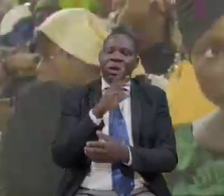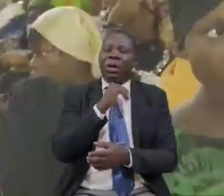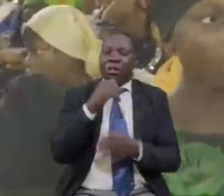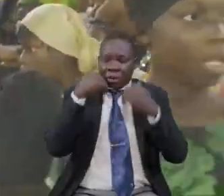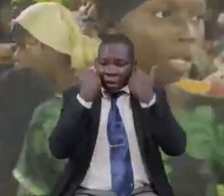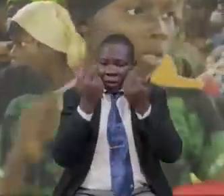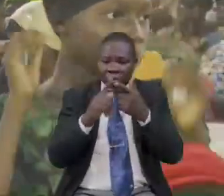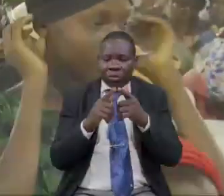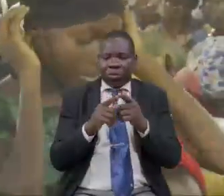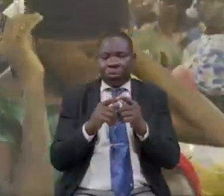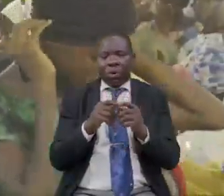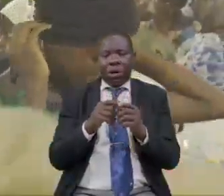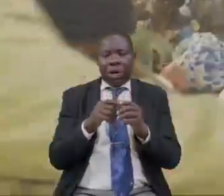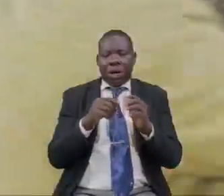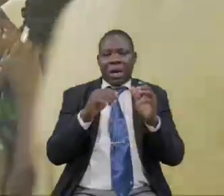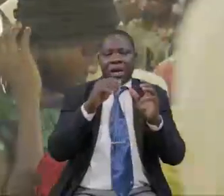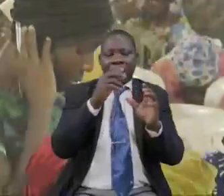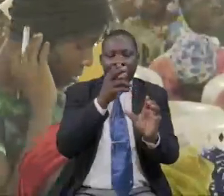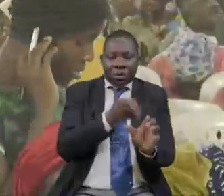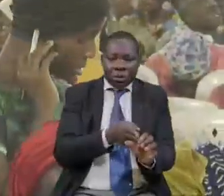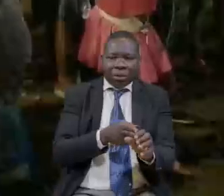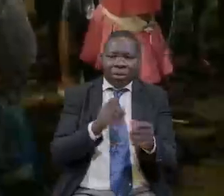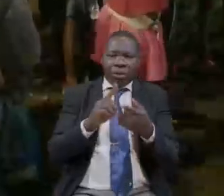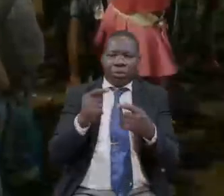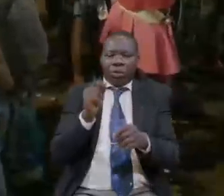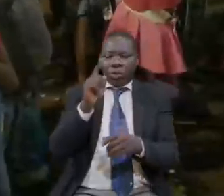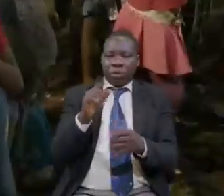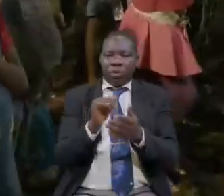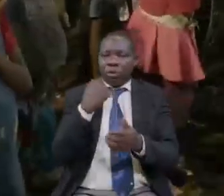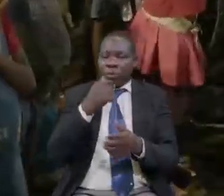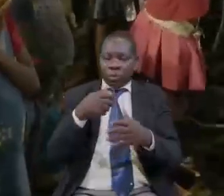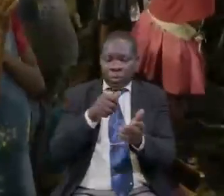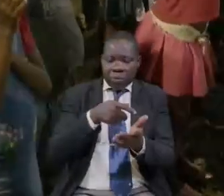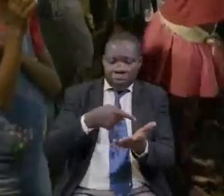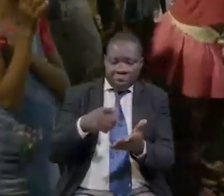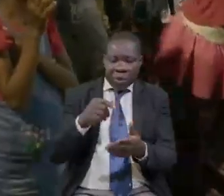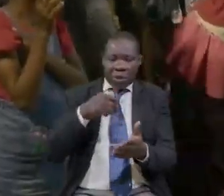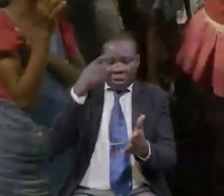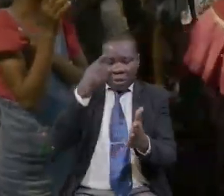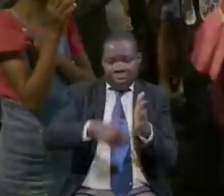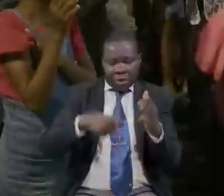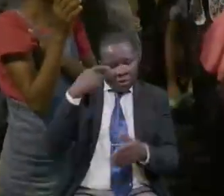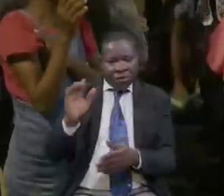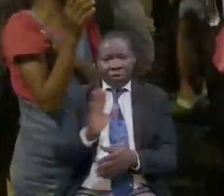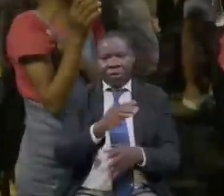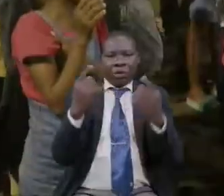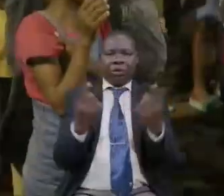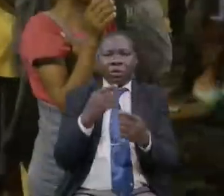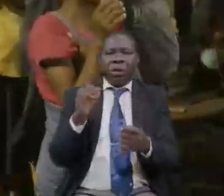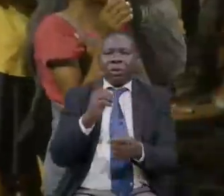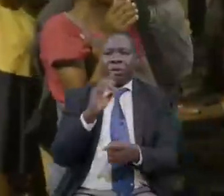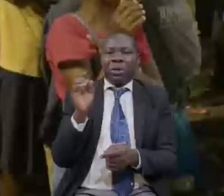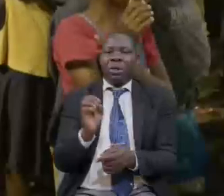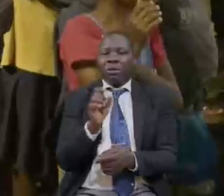the one who paid the price for your sin. Wherever you are, you raise up your hand, please stand